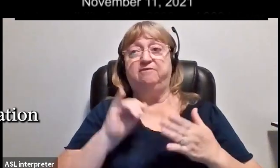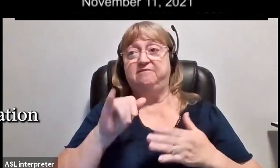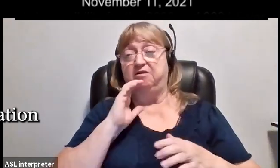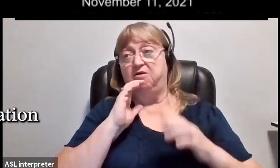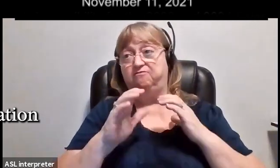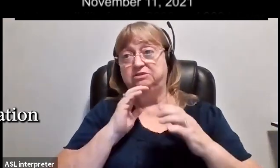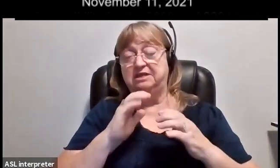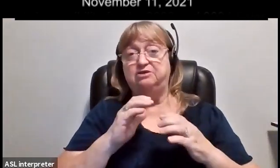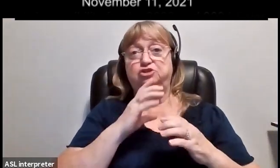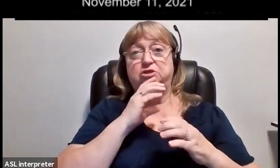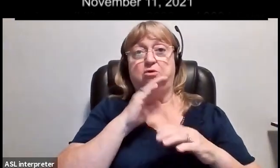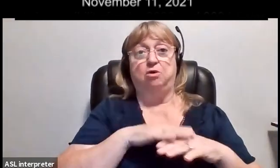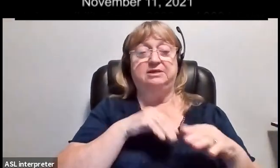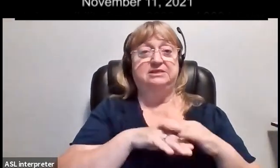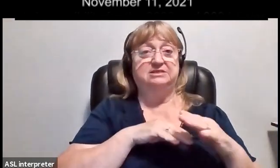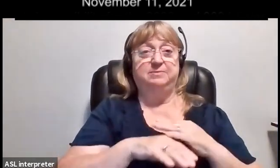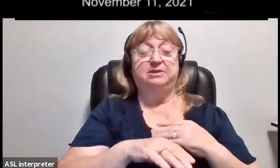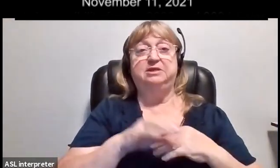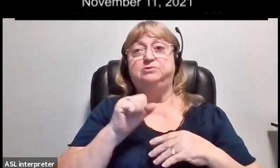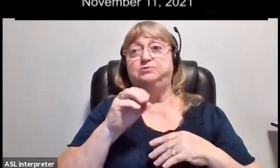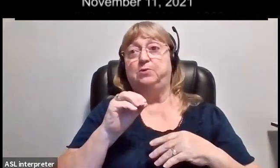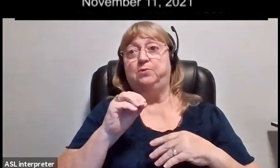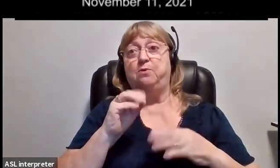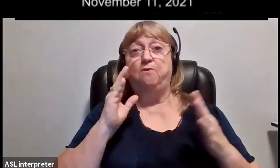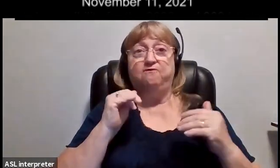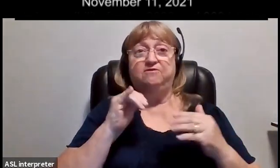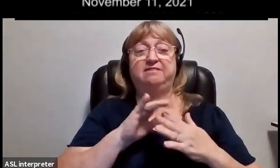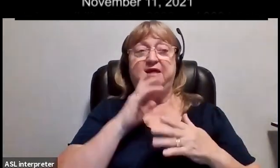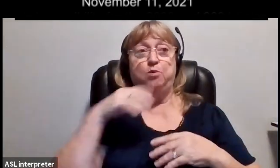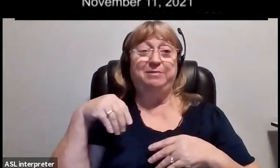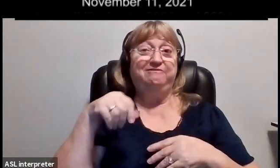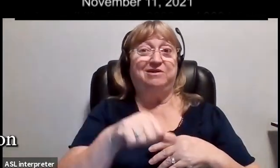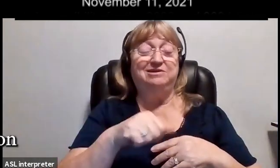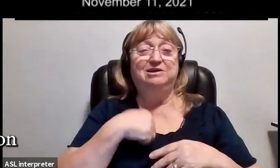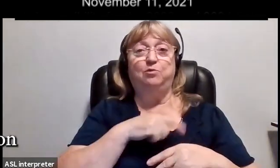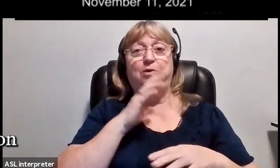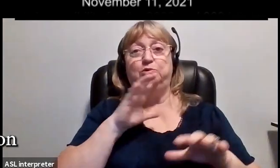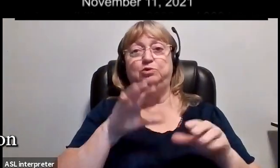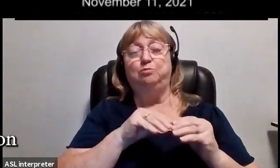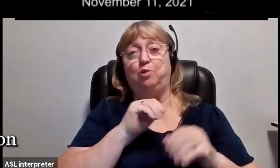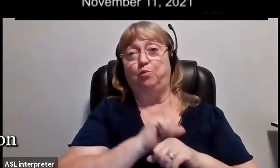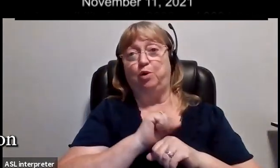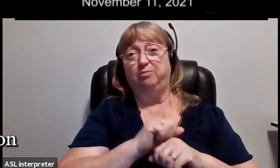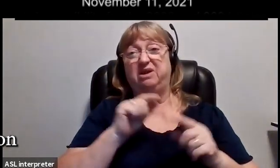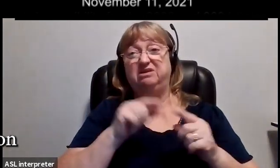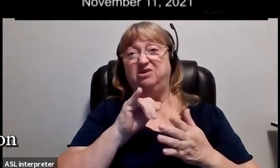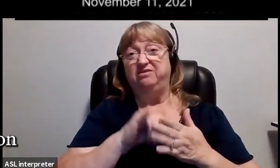conversation on accessibility. So hopefully that will get funded and we'll do more work. But until then, join the